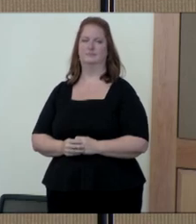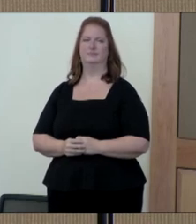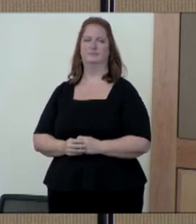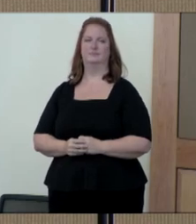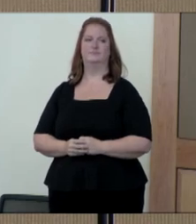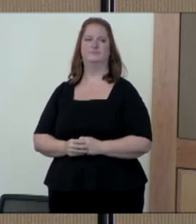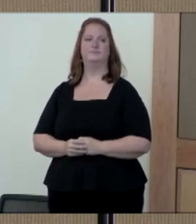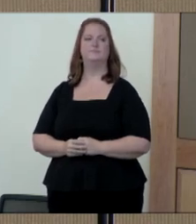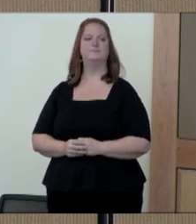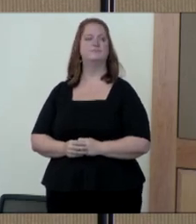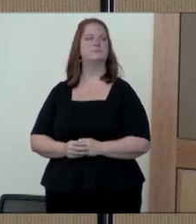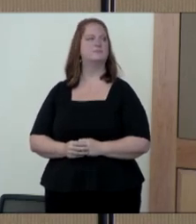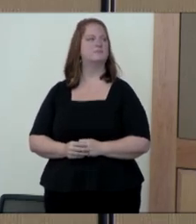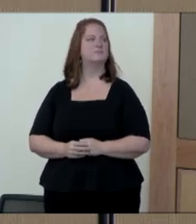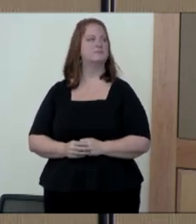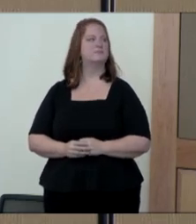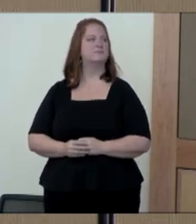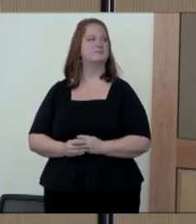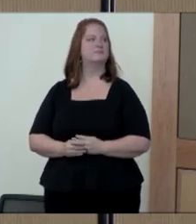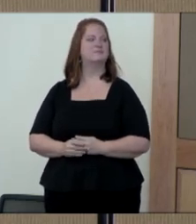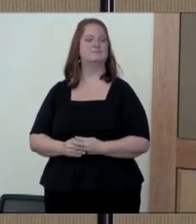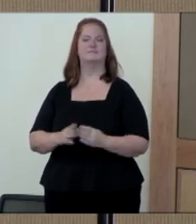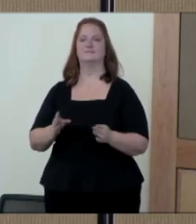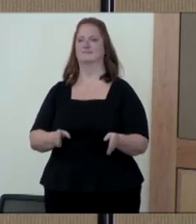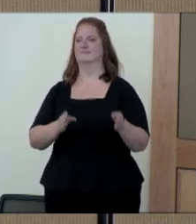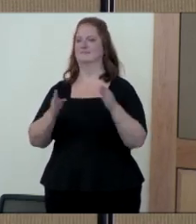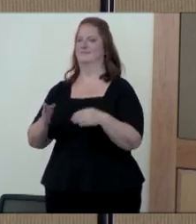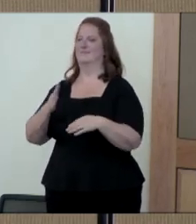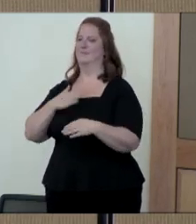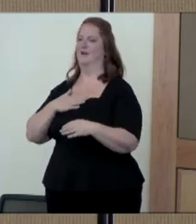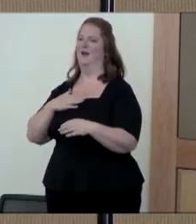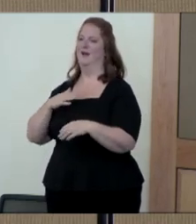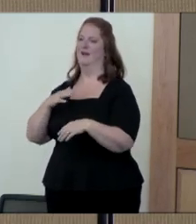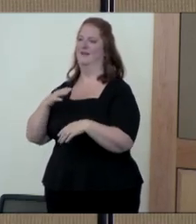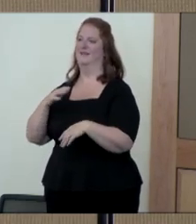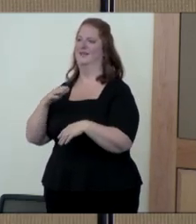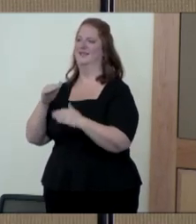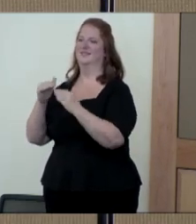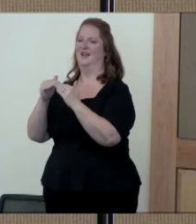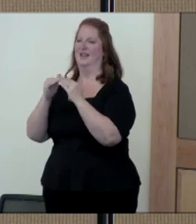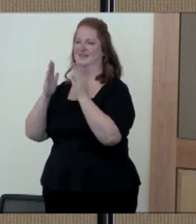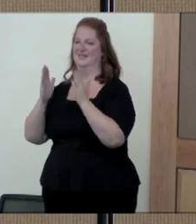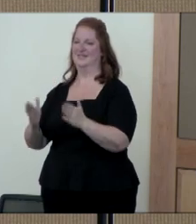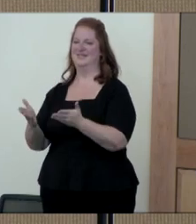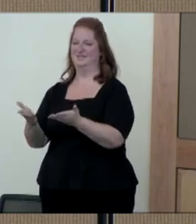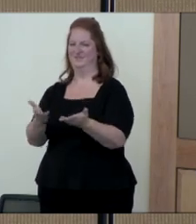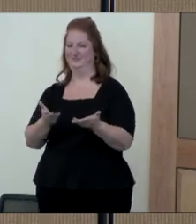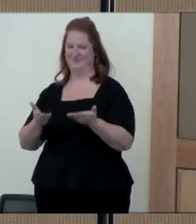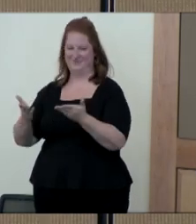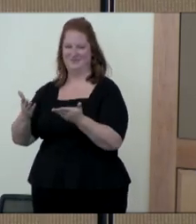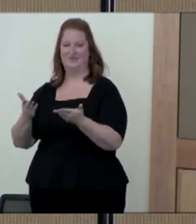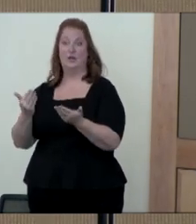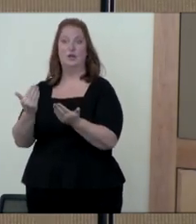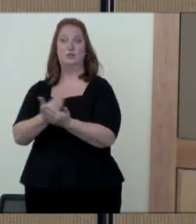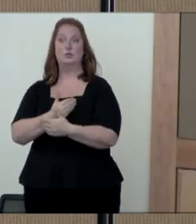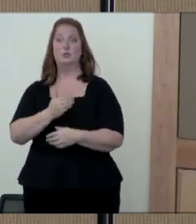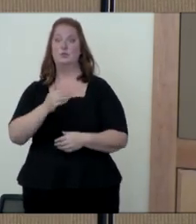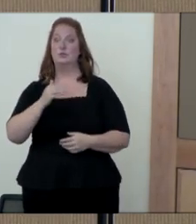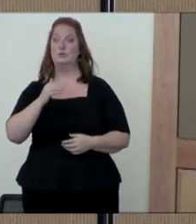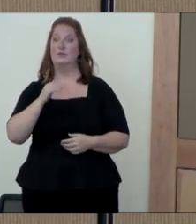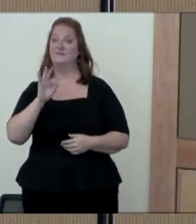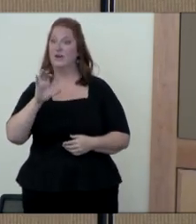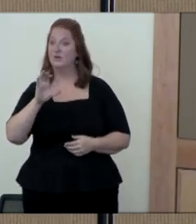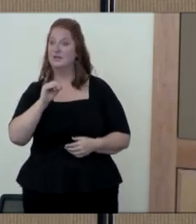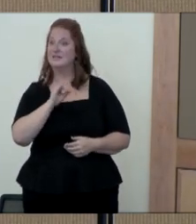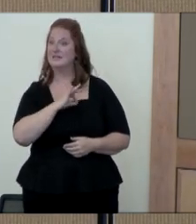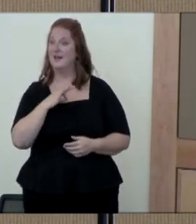Next, my colleagues, I talked to you just a minute about a new faculty and staff experience.